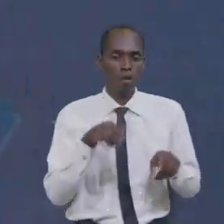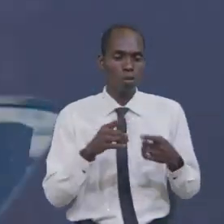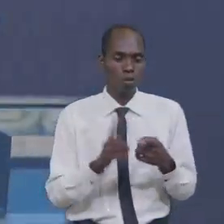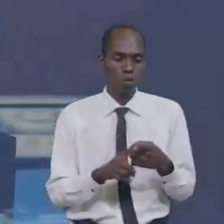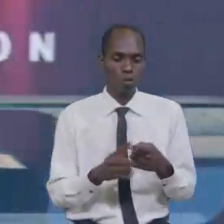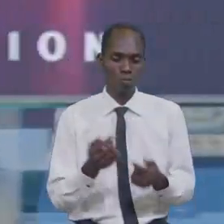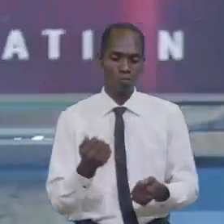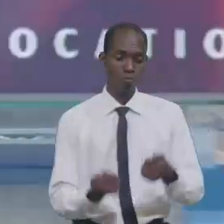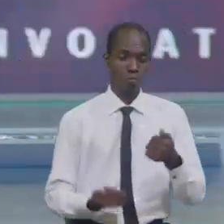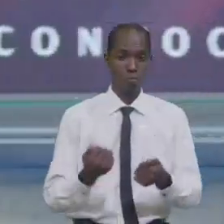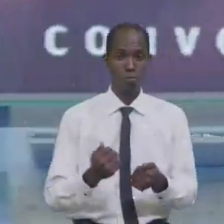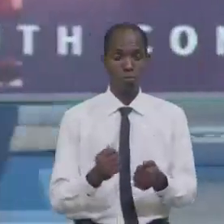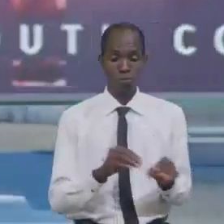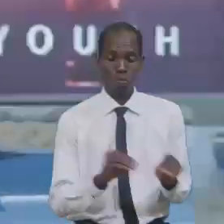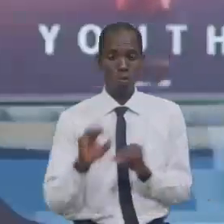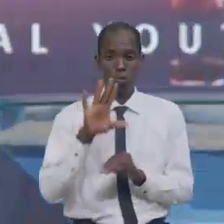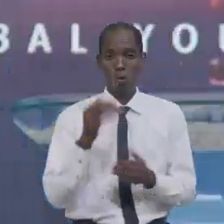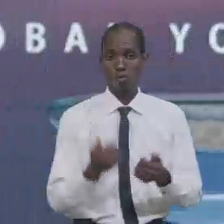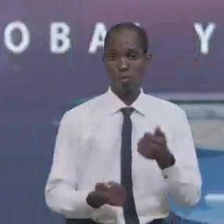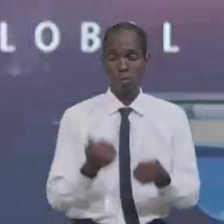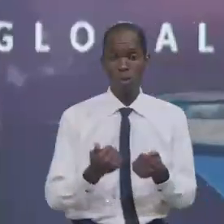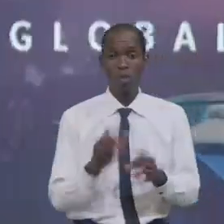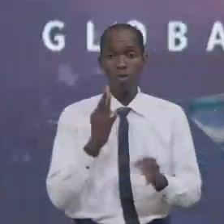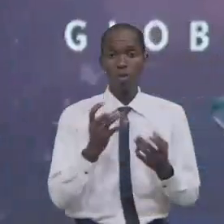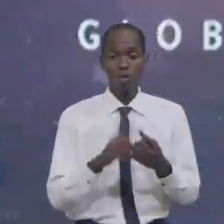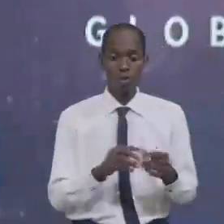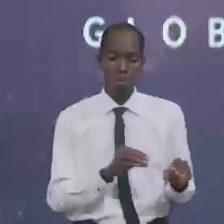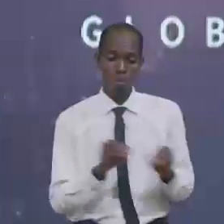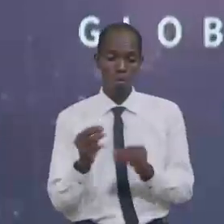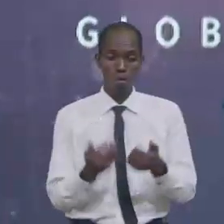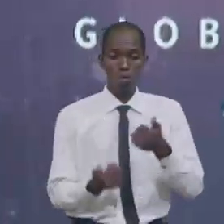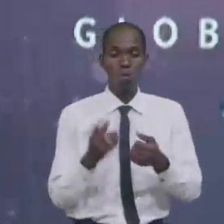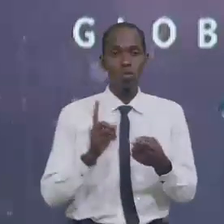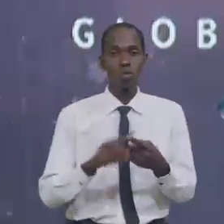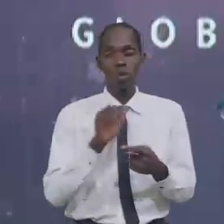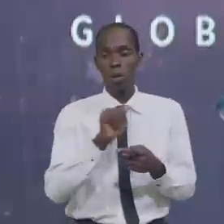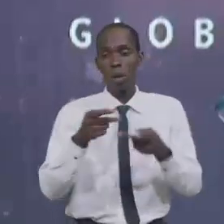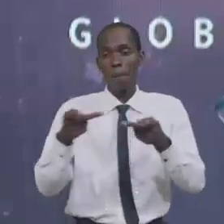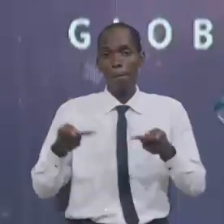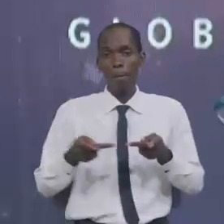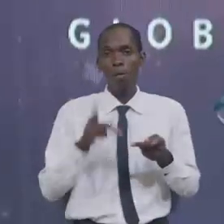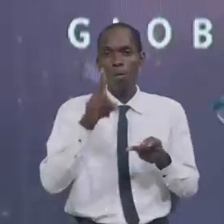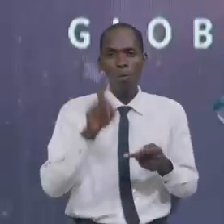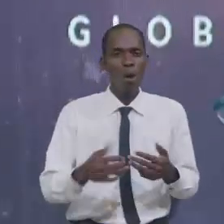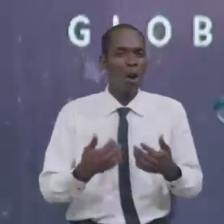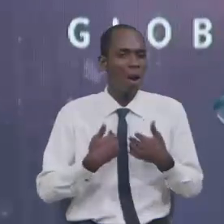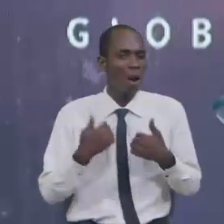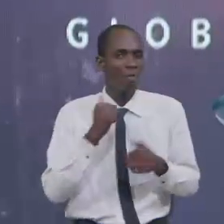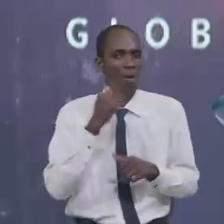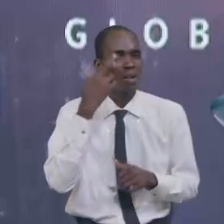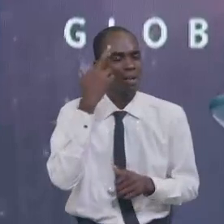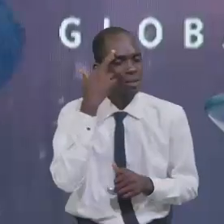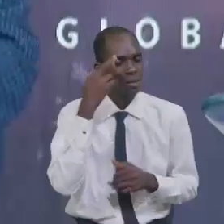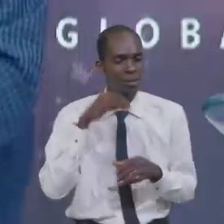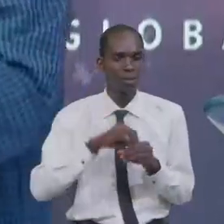your vehicle, if you're going to drive it to a destination, you must have a purpose in